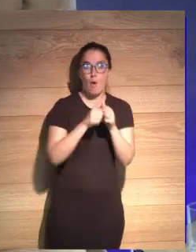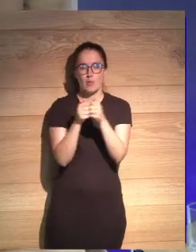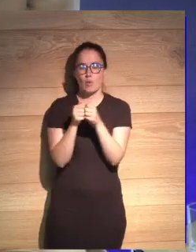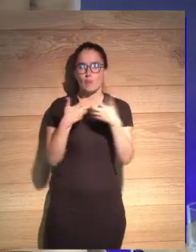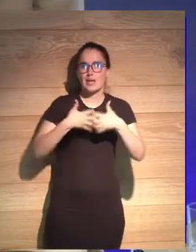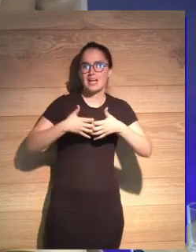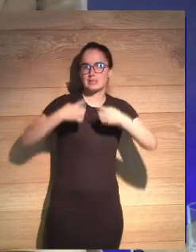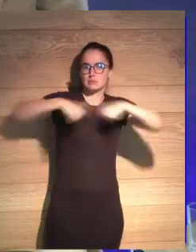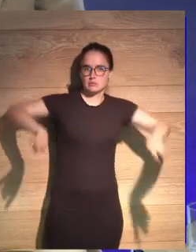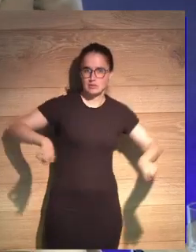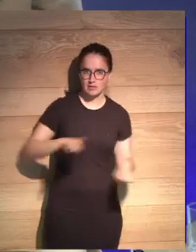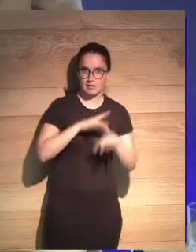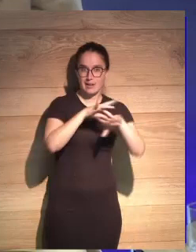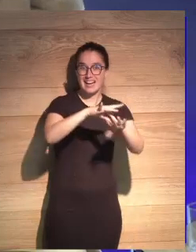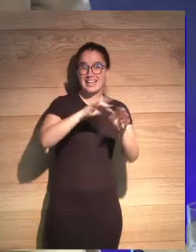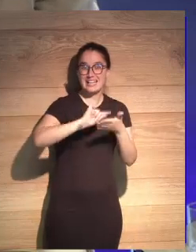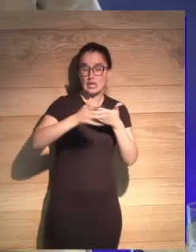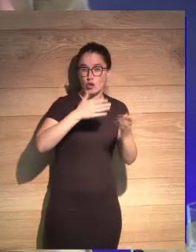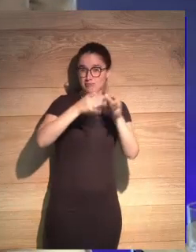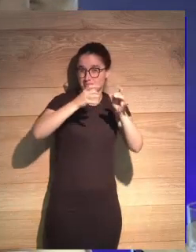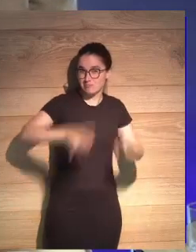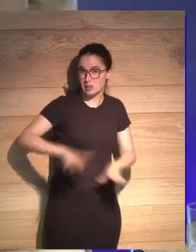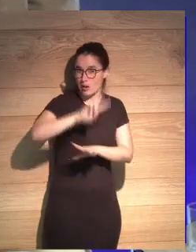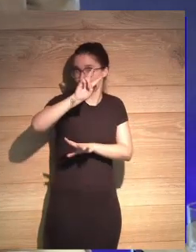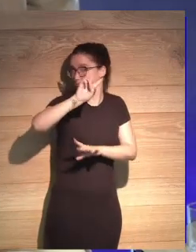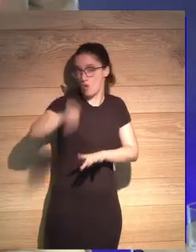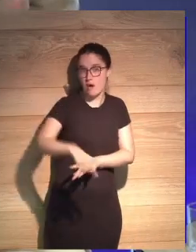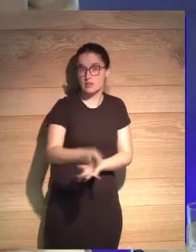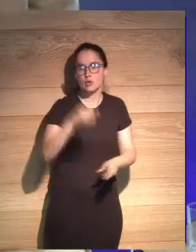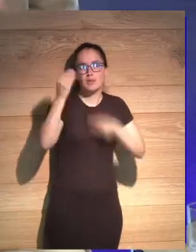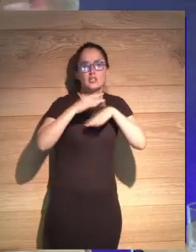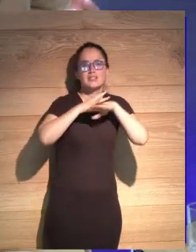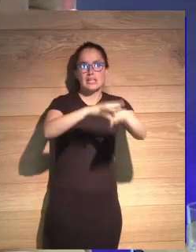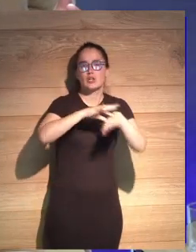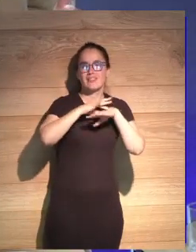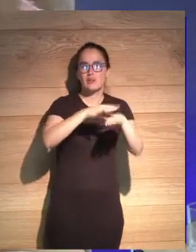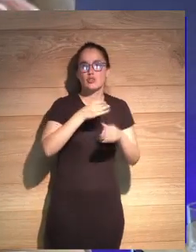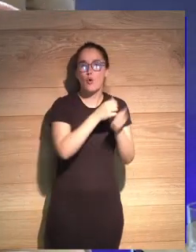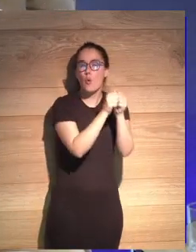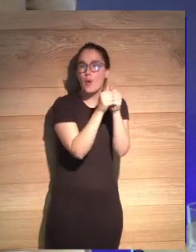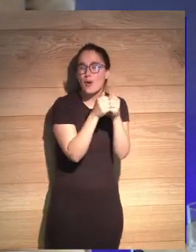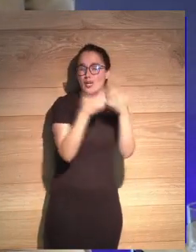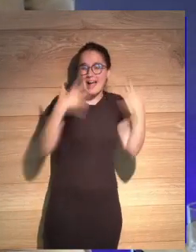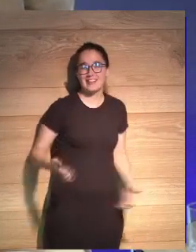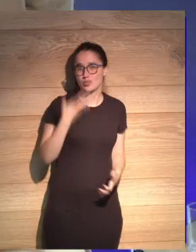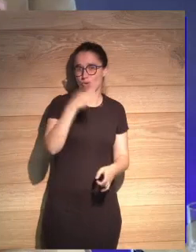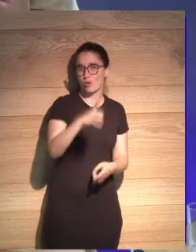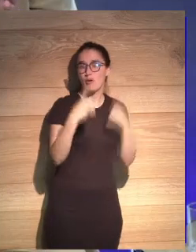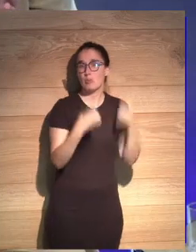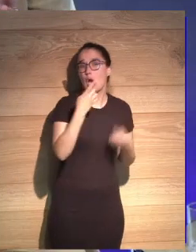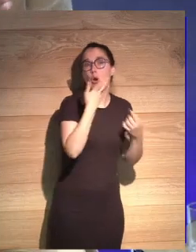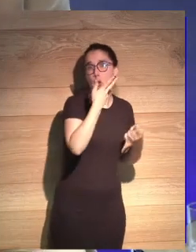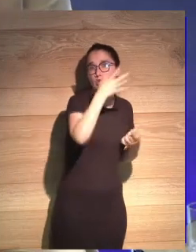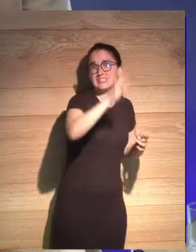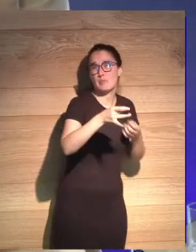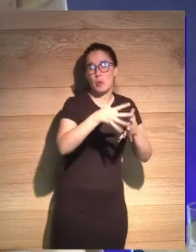this game. So because there are different mechanisms and different screenplays in games, I don't have